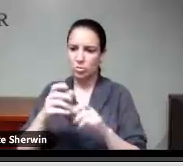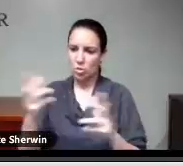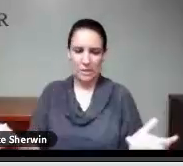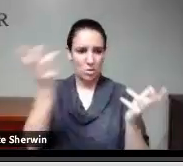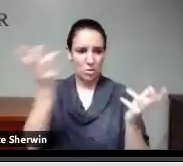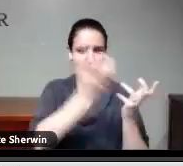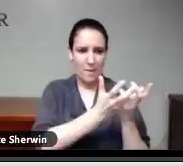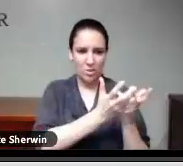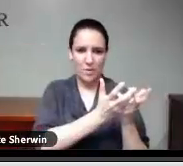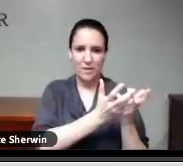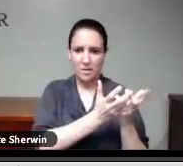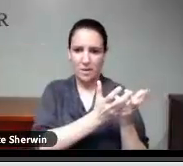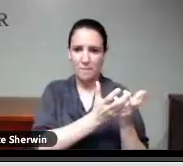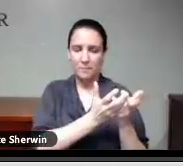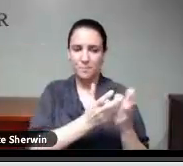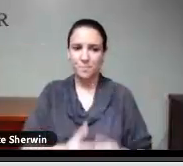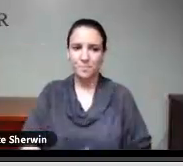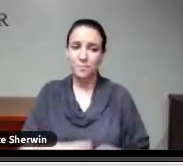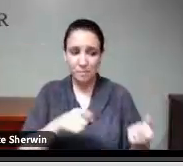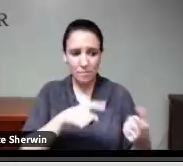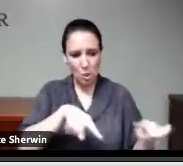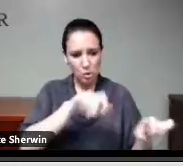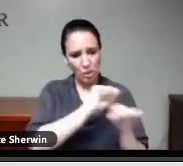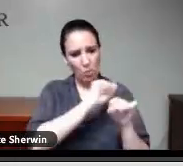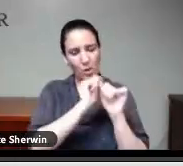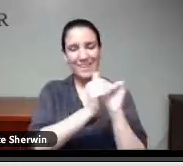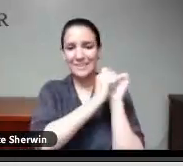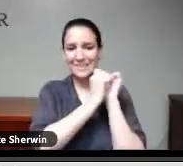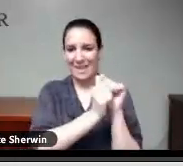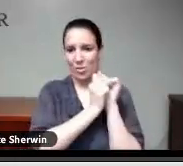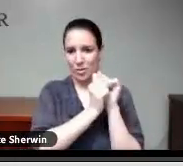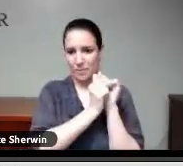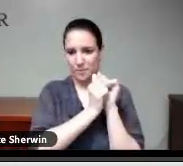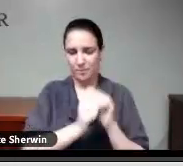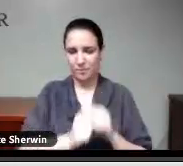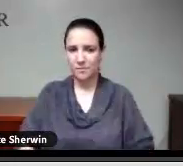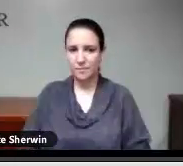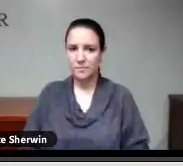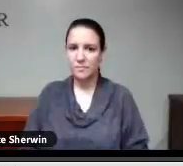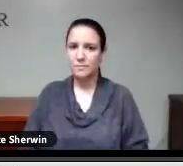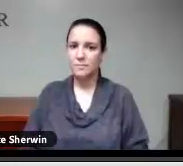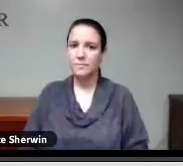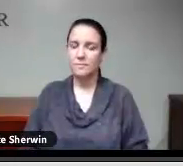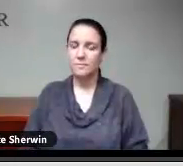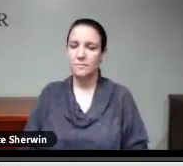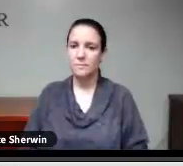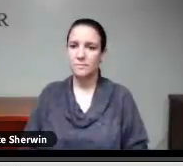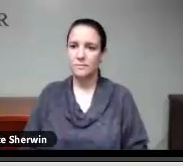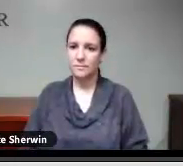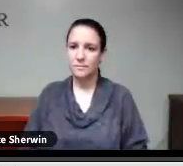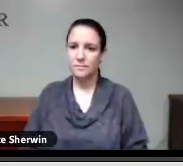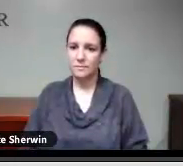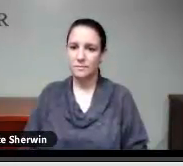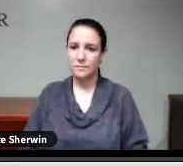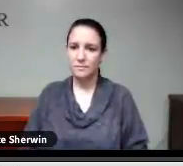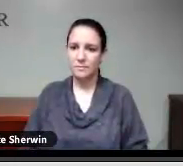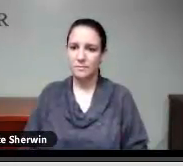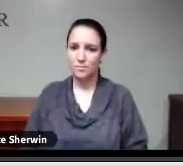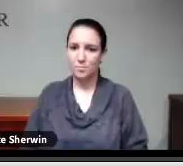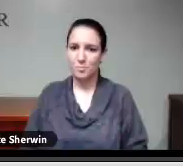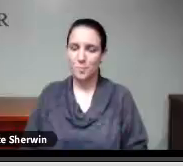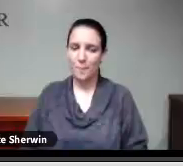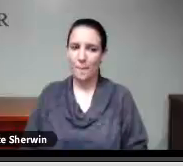be co-conspirators with you in helping you to be successful during the evaluation phase. That in-person